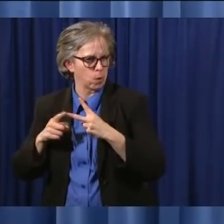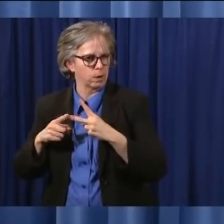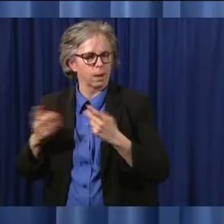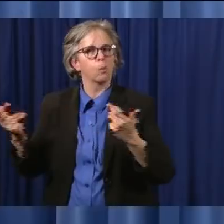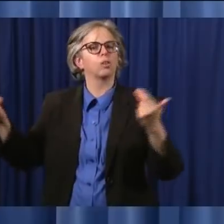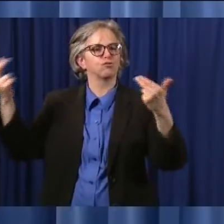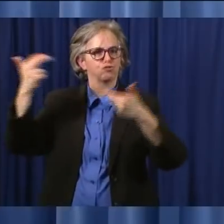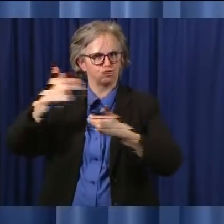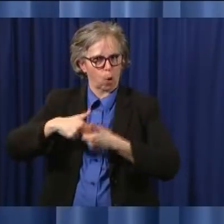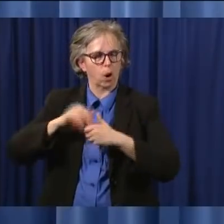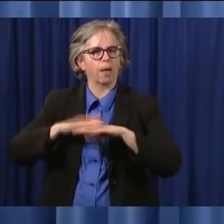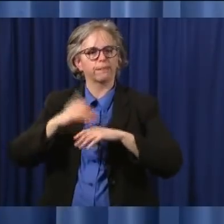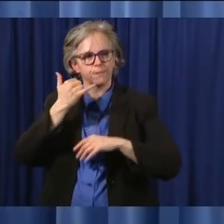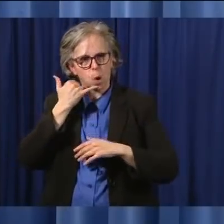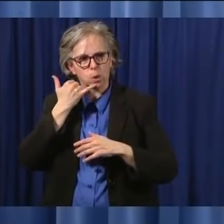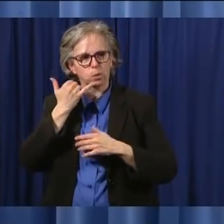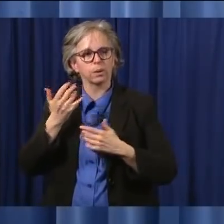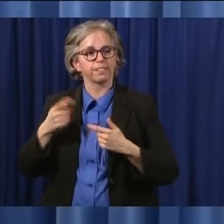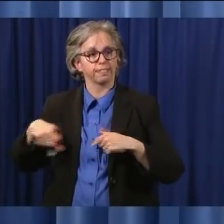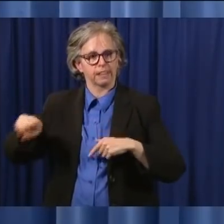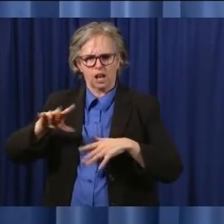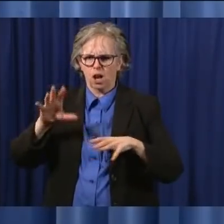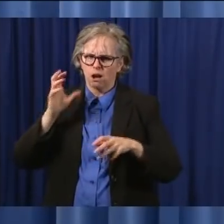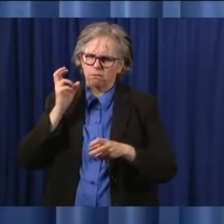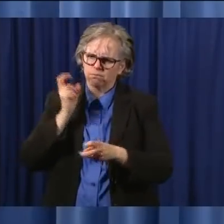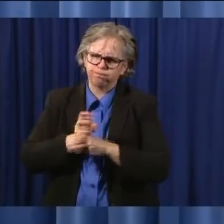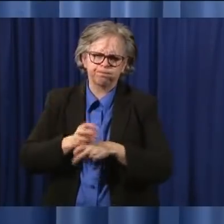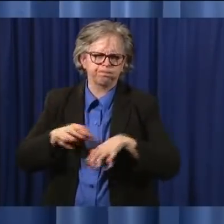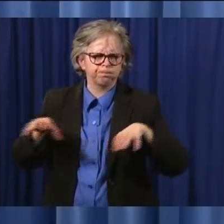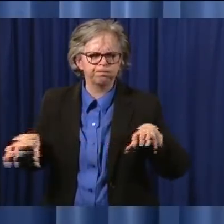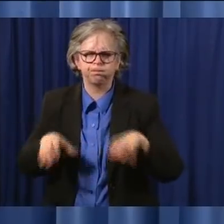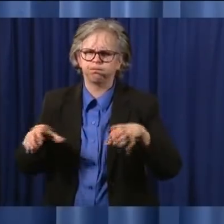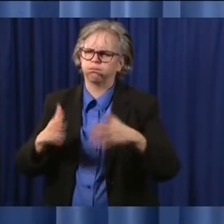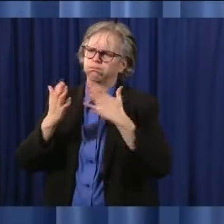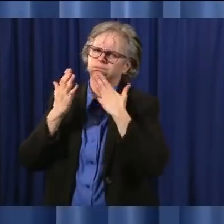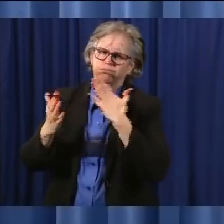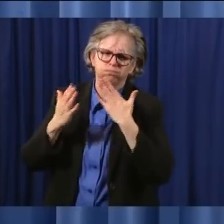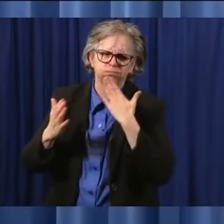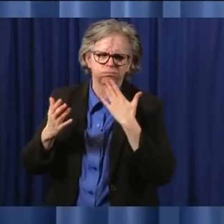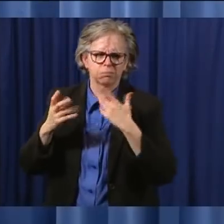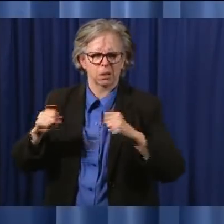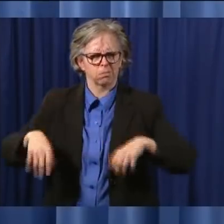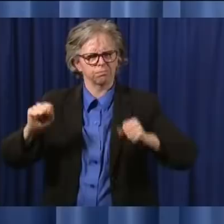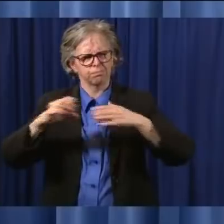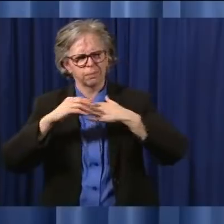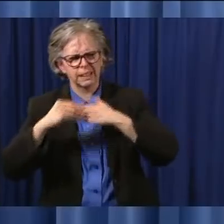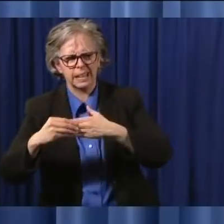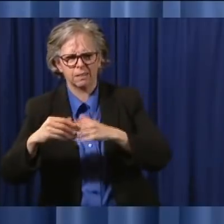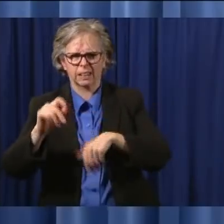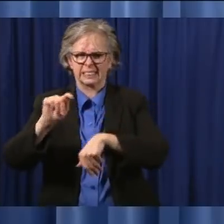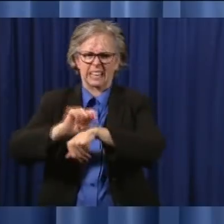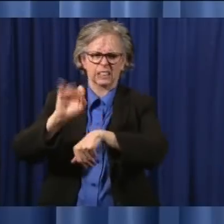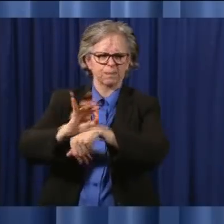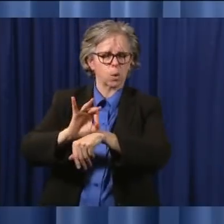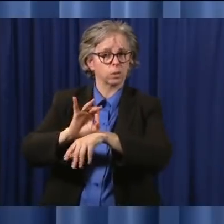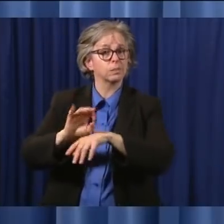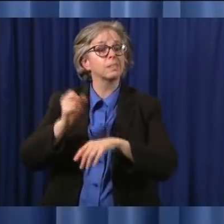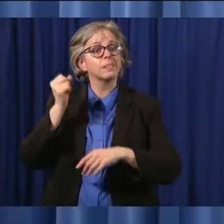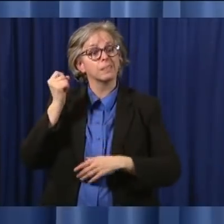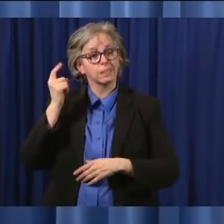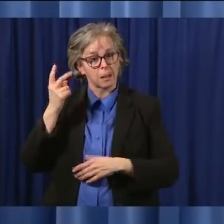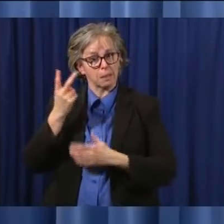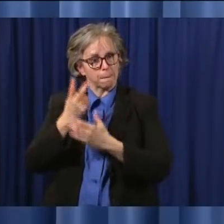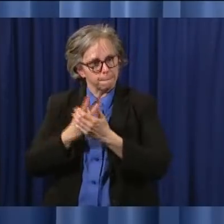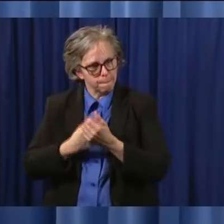to thank them for their hard work and dedication to these efforts. They have led this task force work. They both